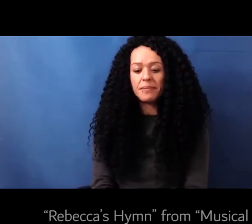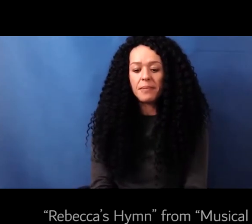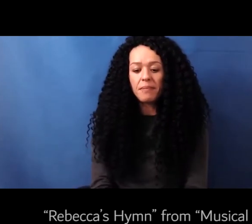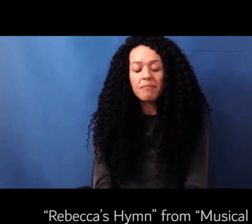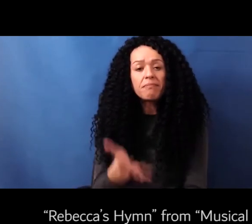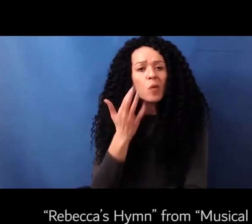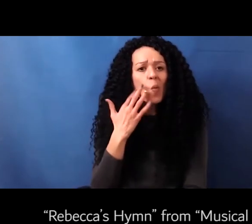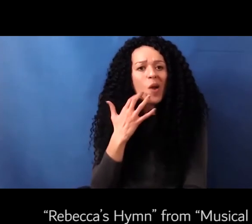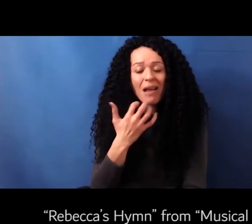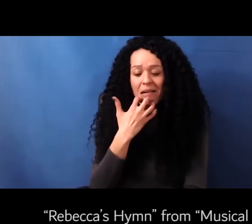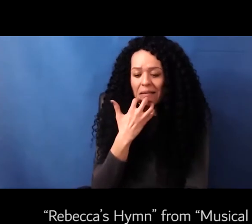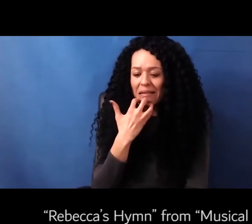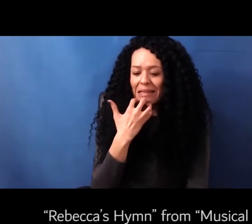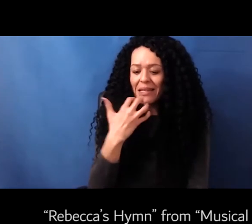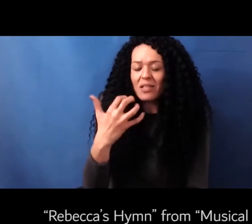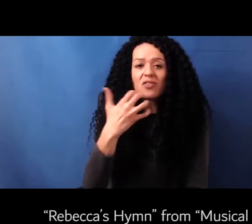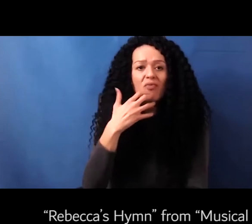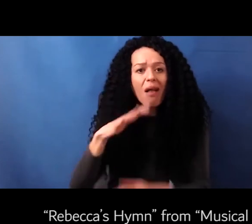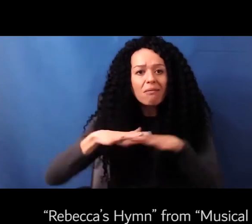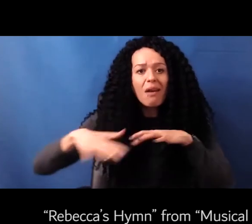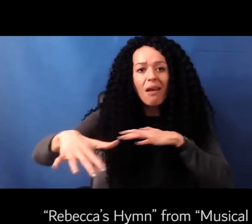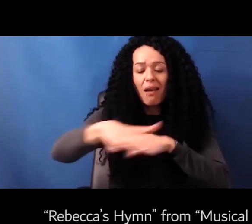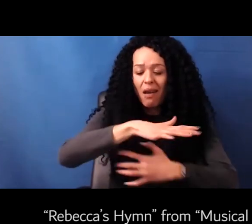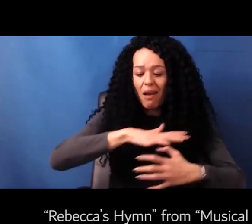When Israel of the